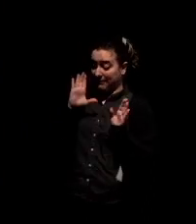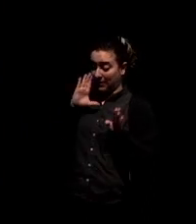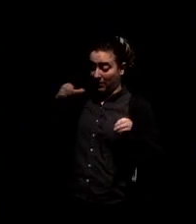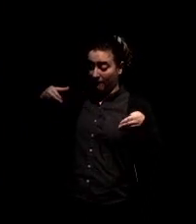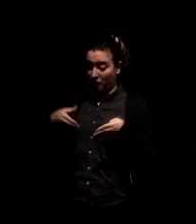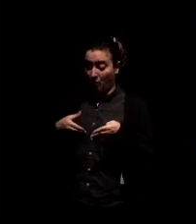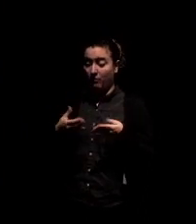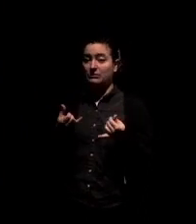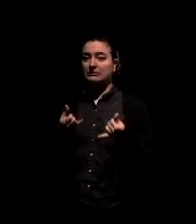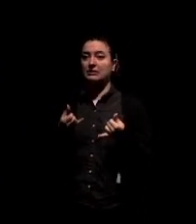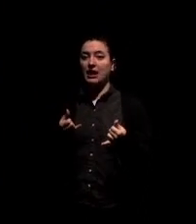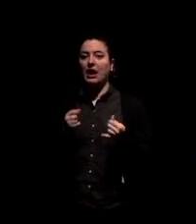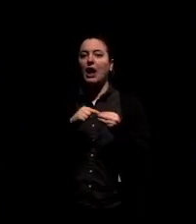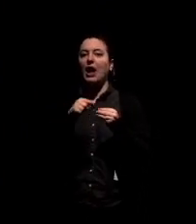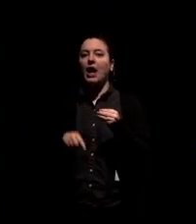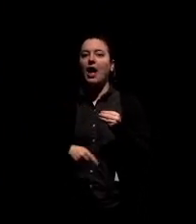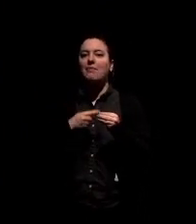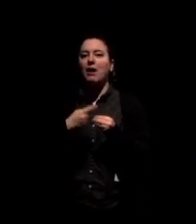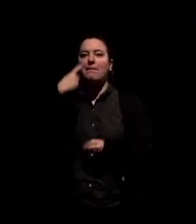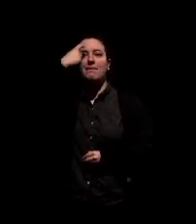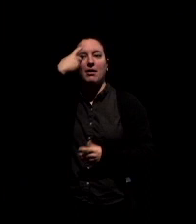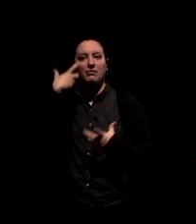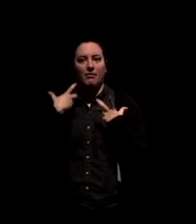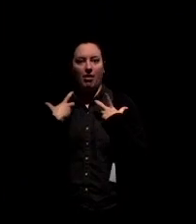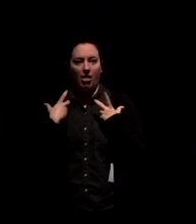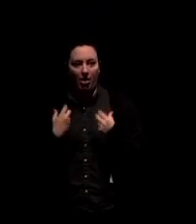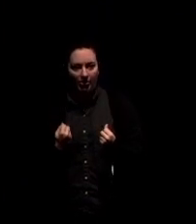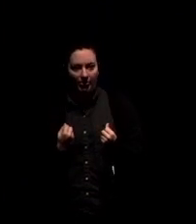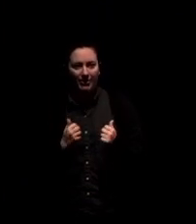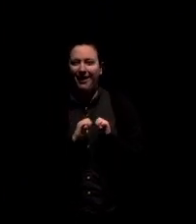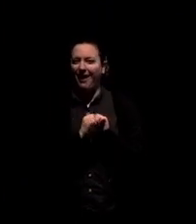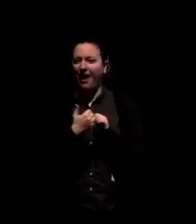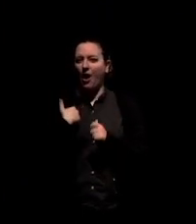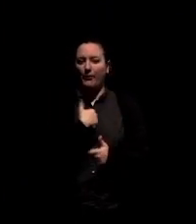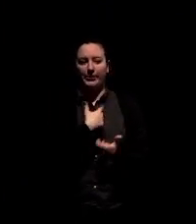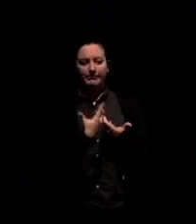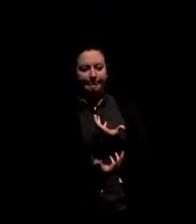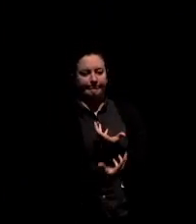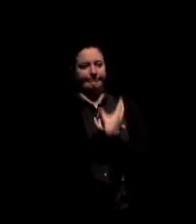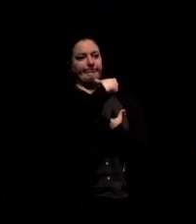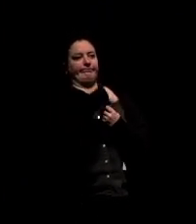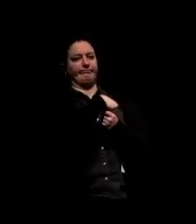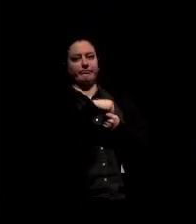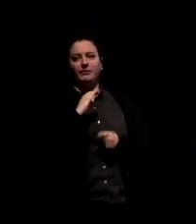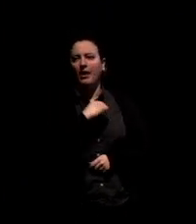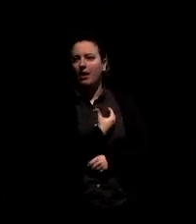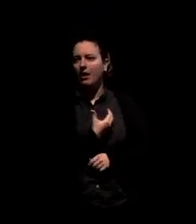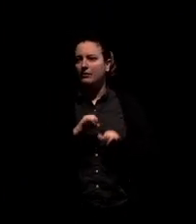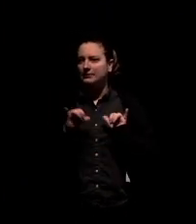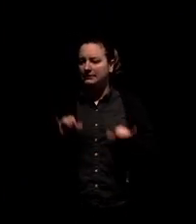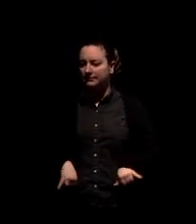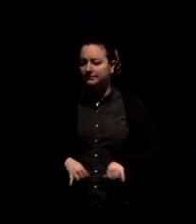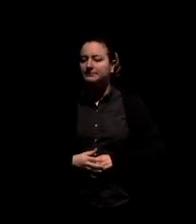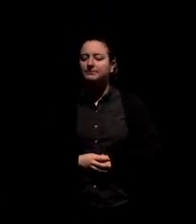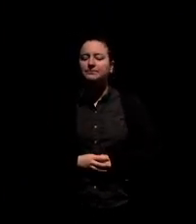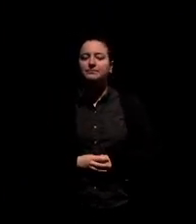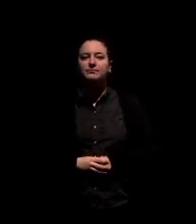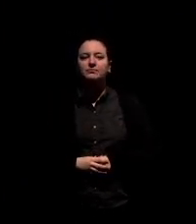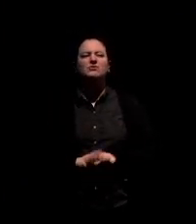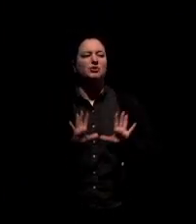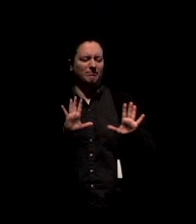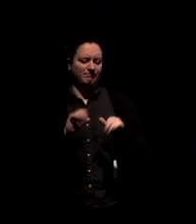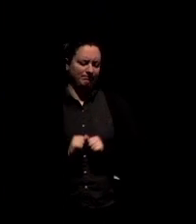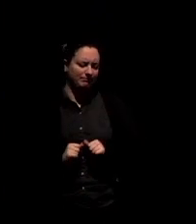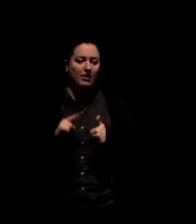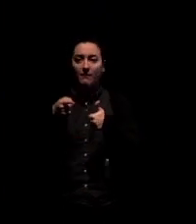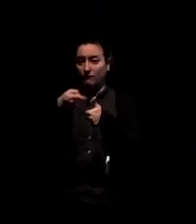conversation on the work that we do in mental health and how that's part of our holistic system. The first thing I want to do, though, is ground us a little bit